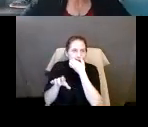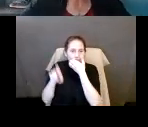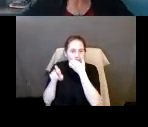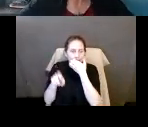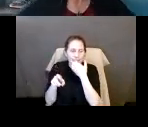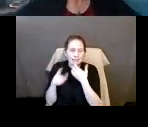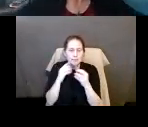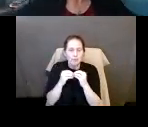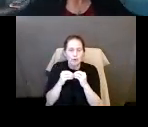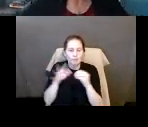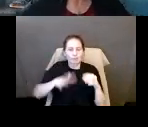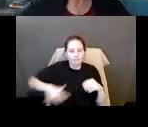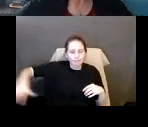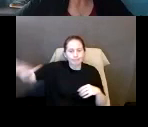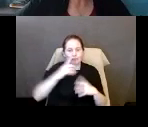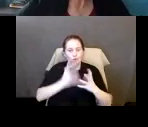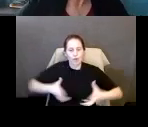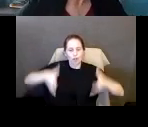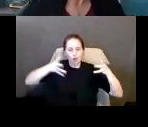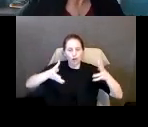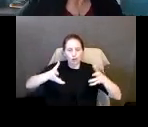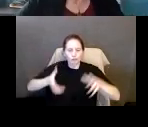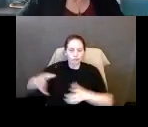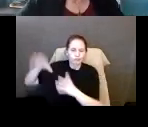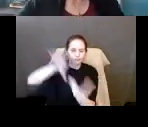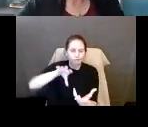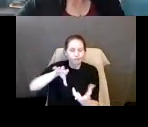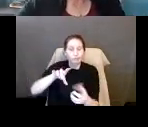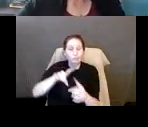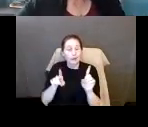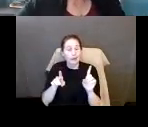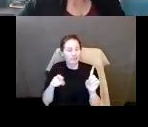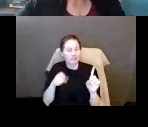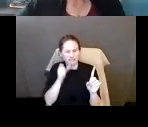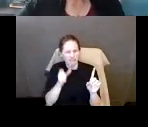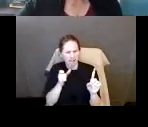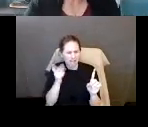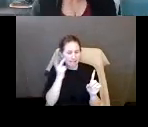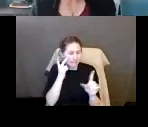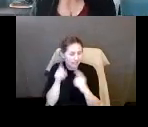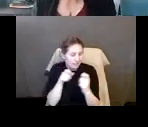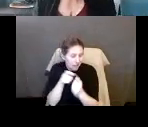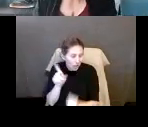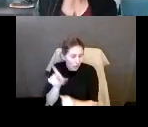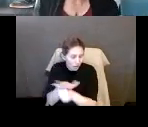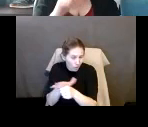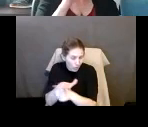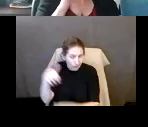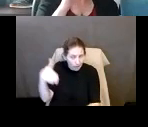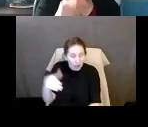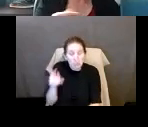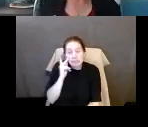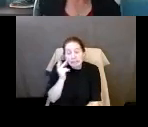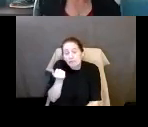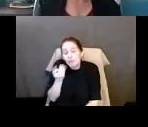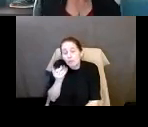larger spaces for those jars to be set up. Although I haven't quite found exactly where that is yet, although we have found some places